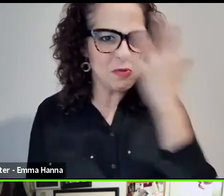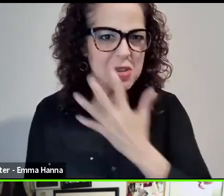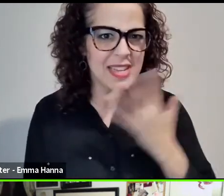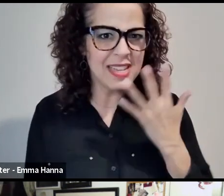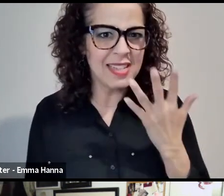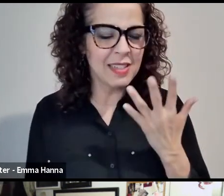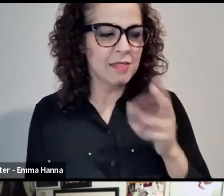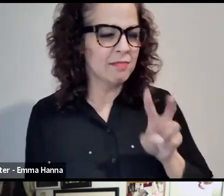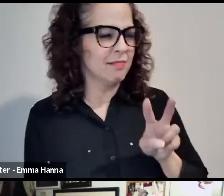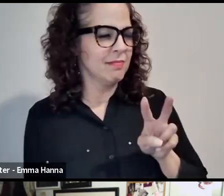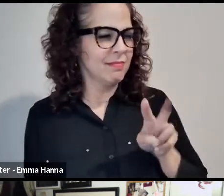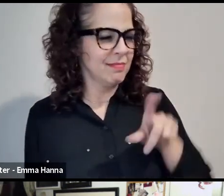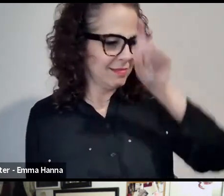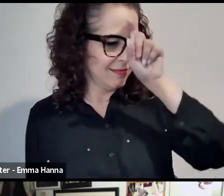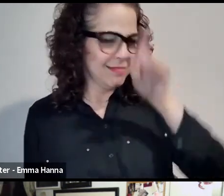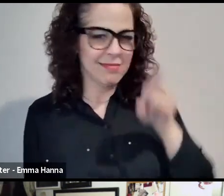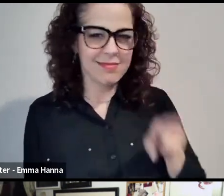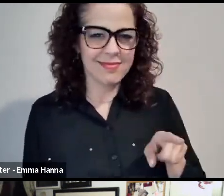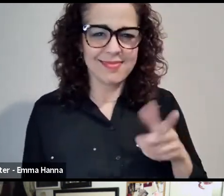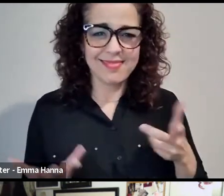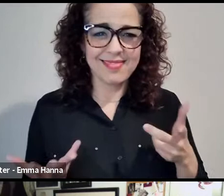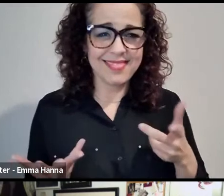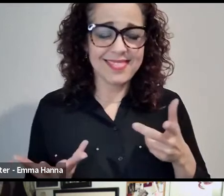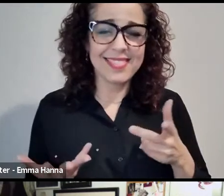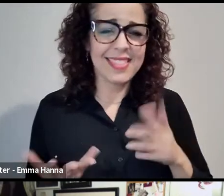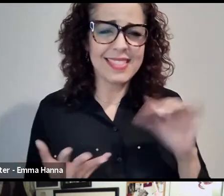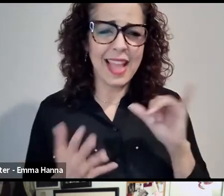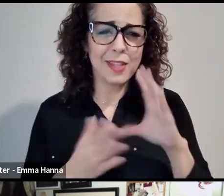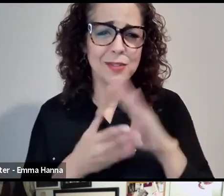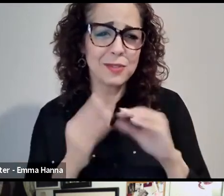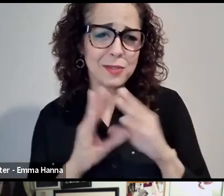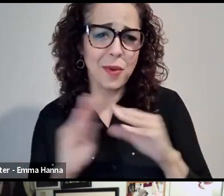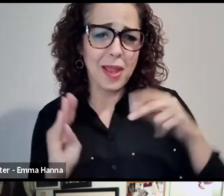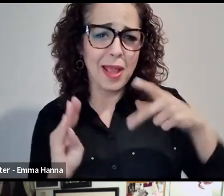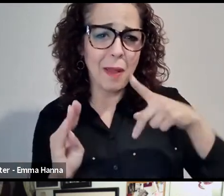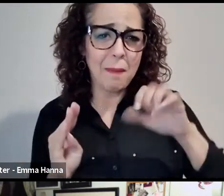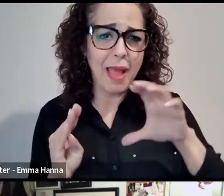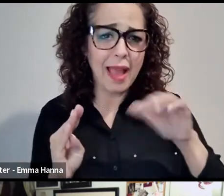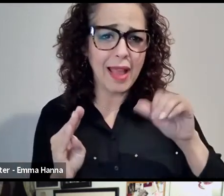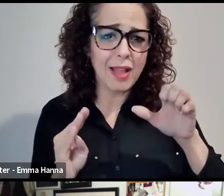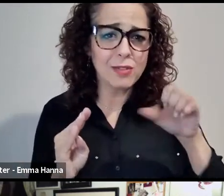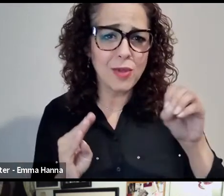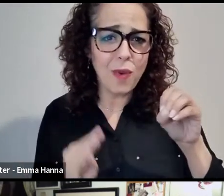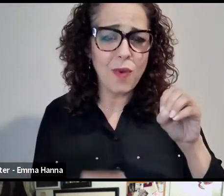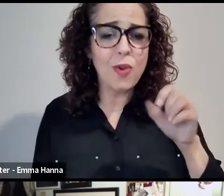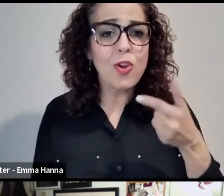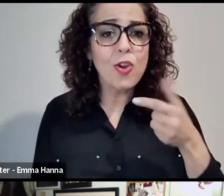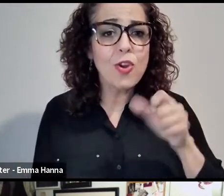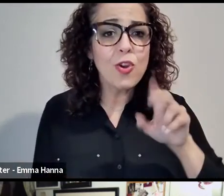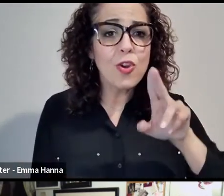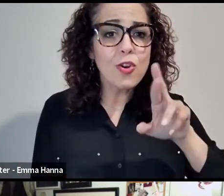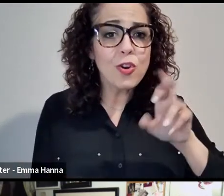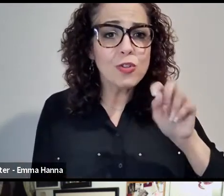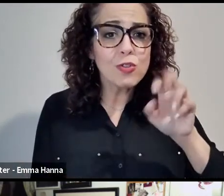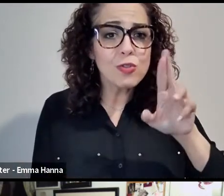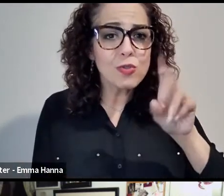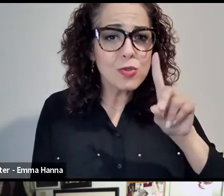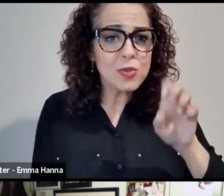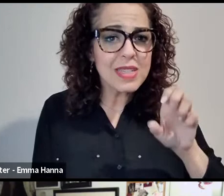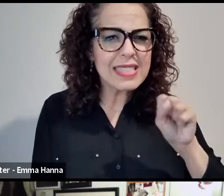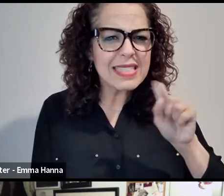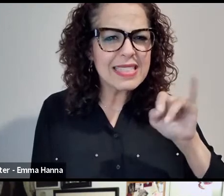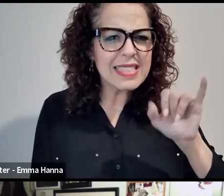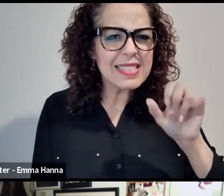the famous story about Picasso's portrait of Gertrude Stein where, oh, I forget who it was that said that